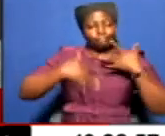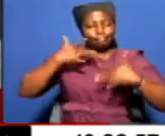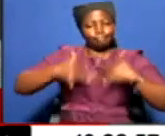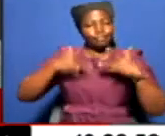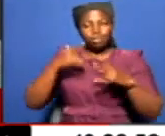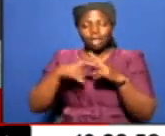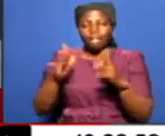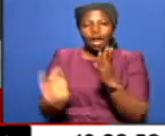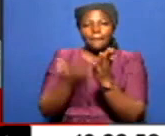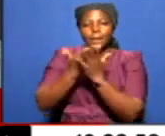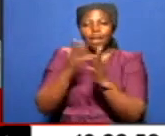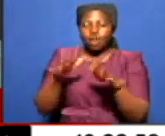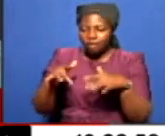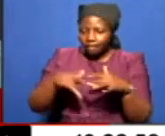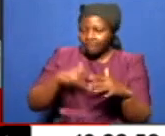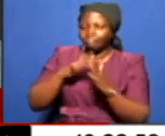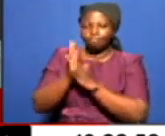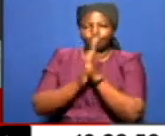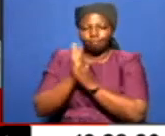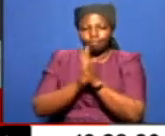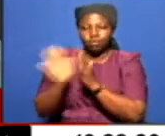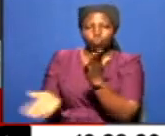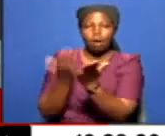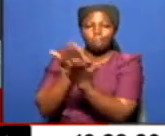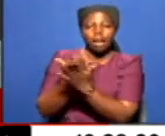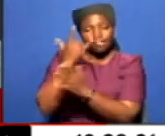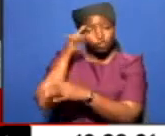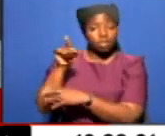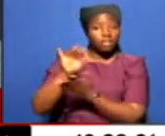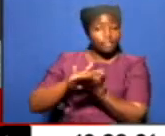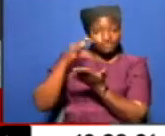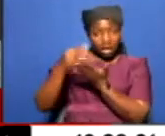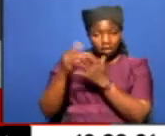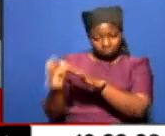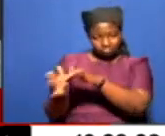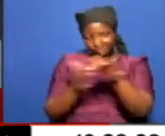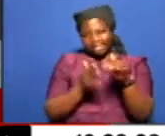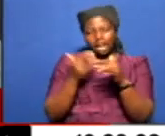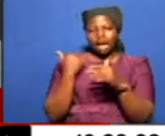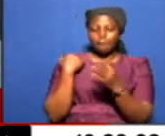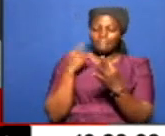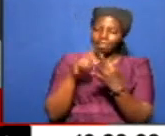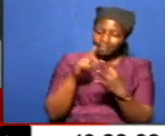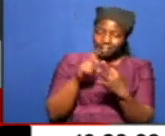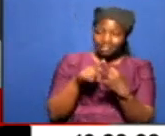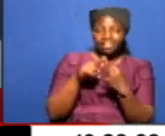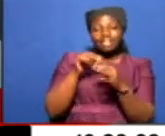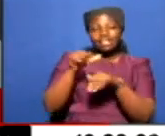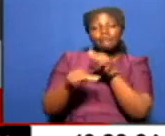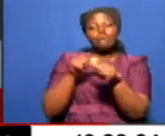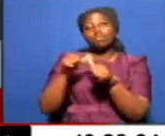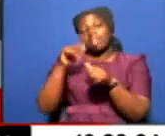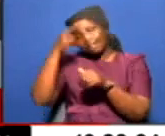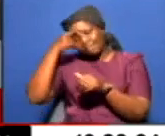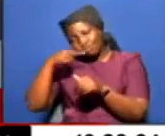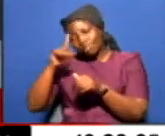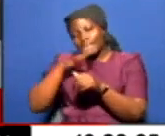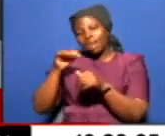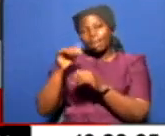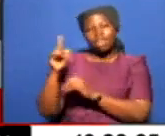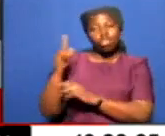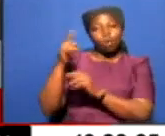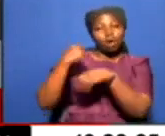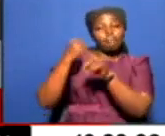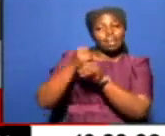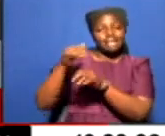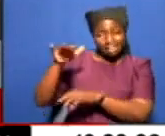know, in application of some of these funds. The third thing is, of course, to look at what we call the police and legislation angle, which is therefore